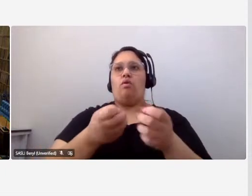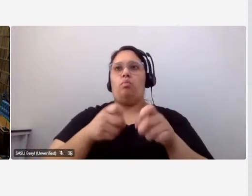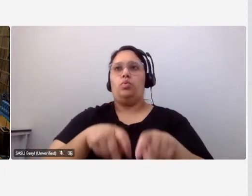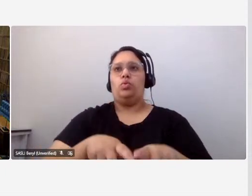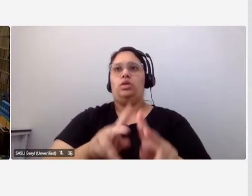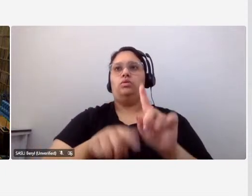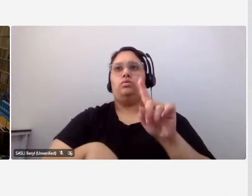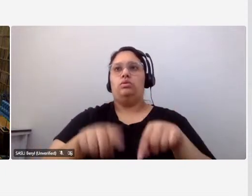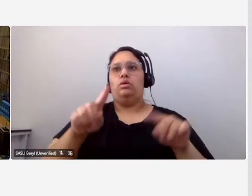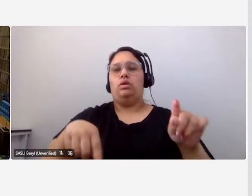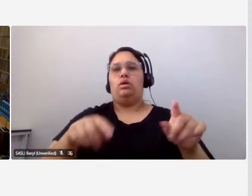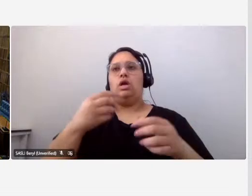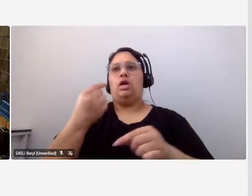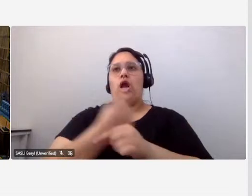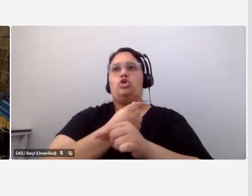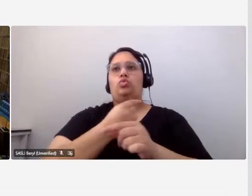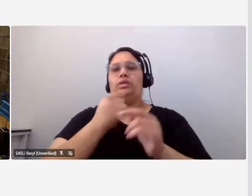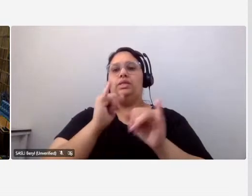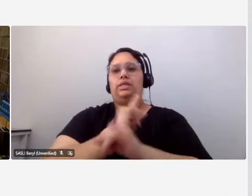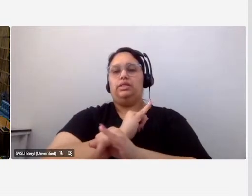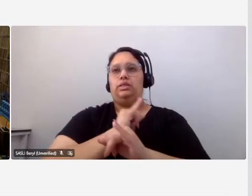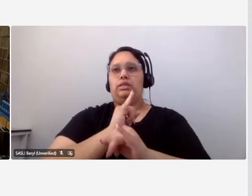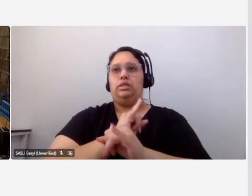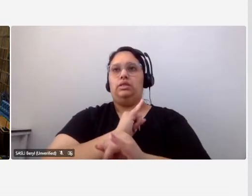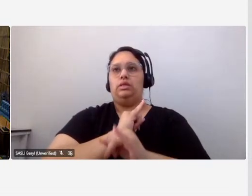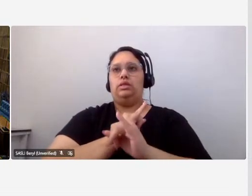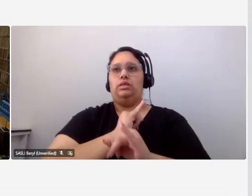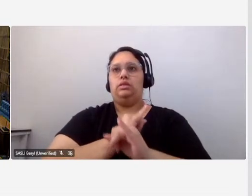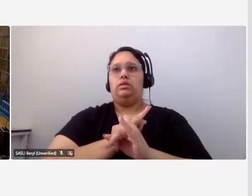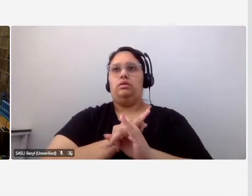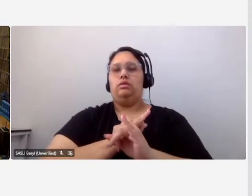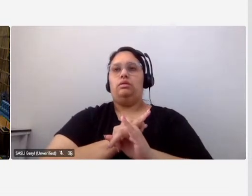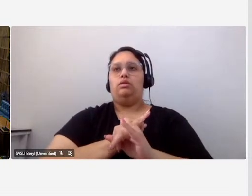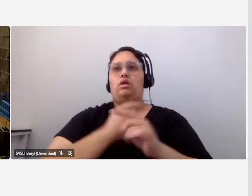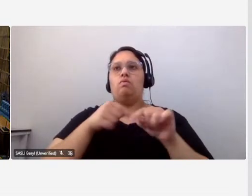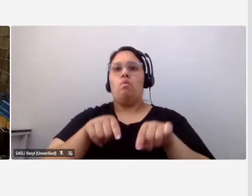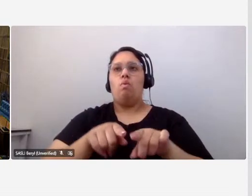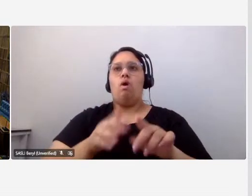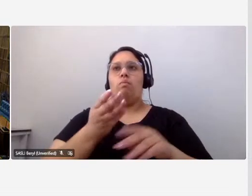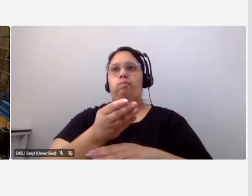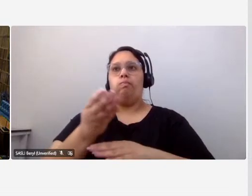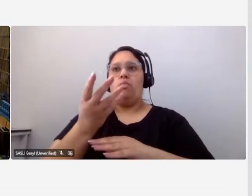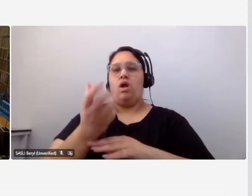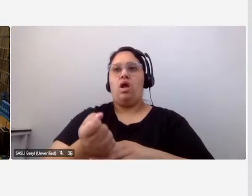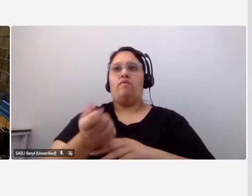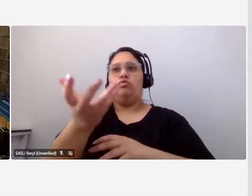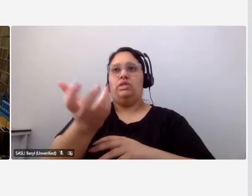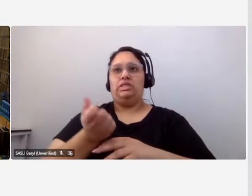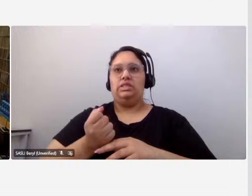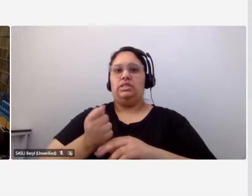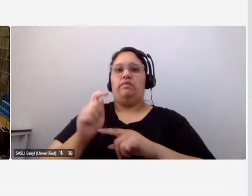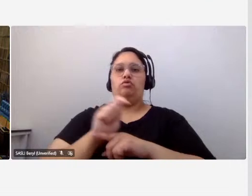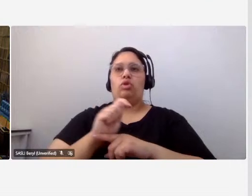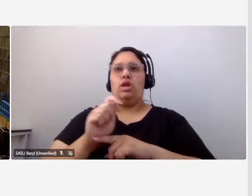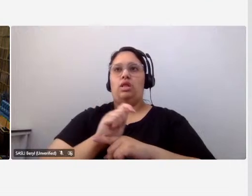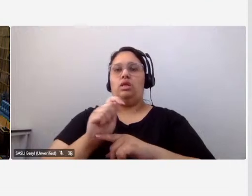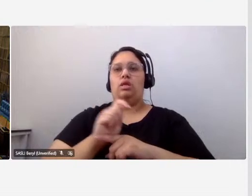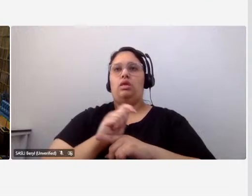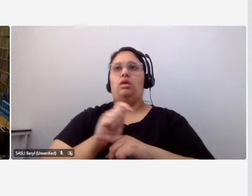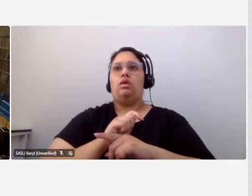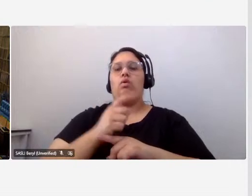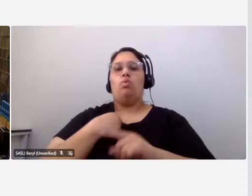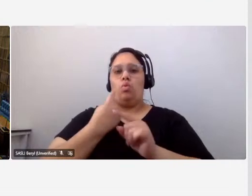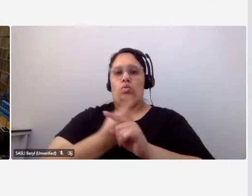to graduate interns, and while they are there to receive the training, we